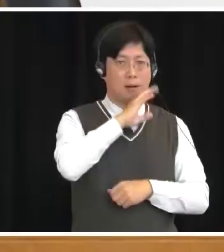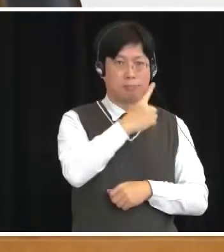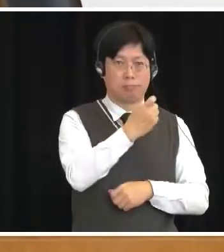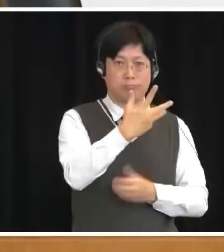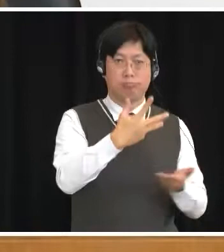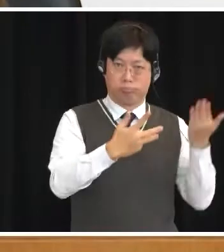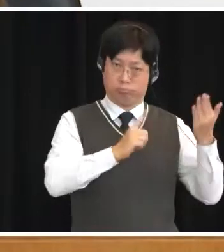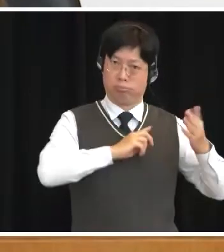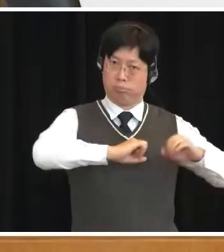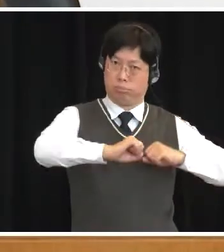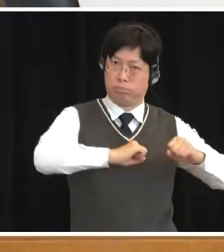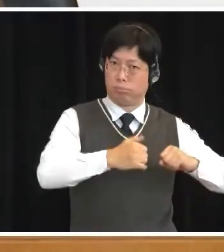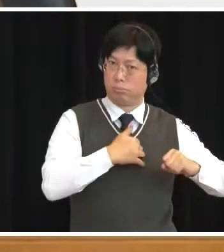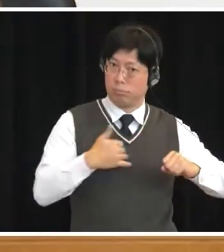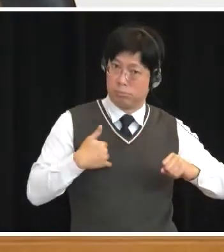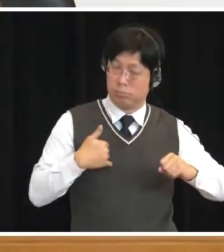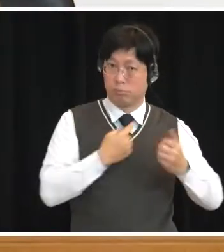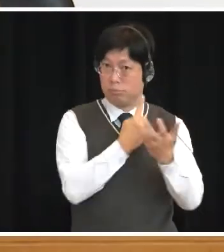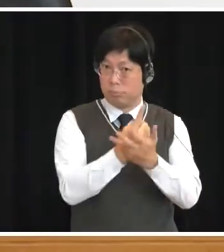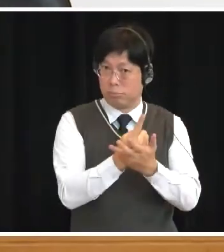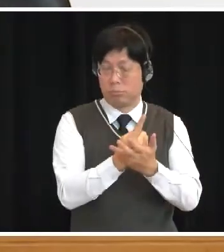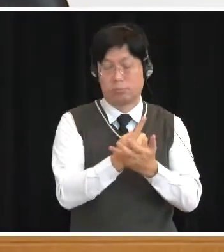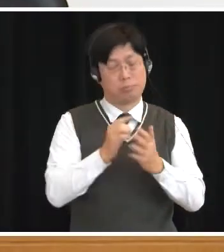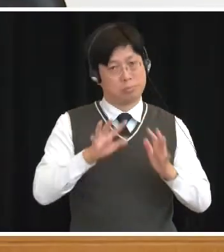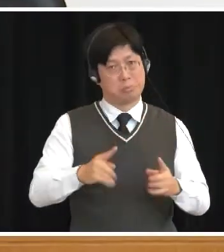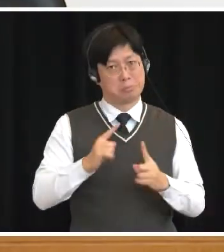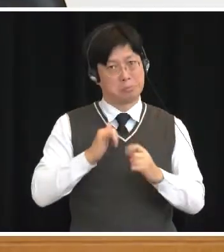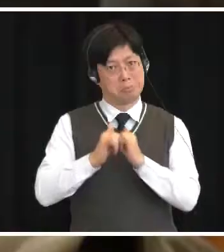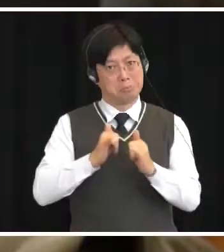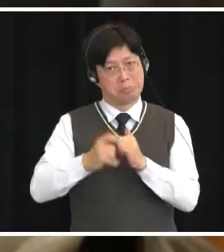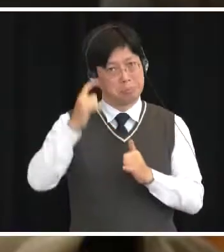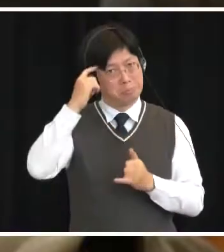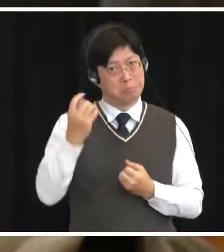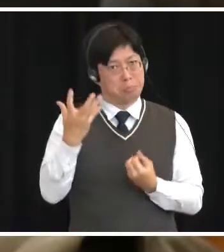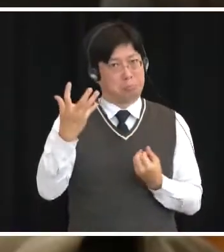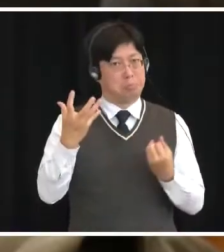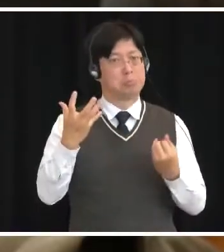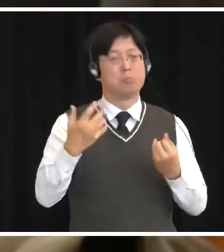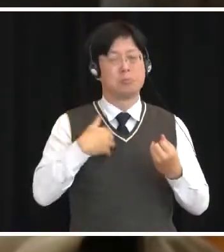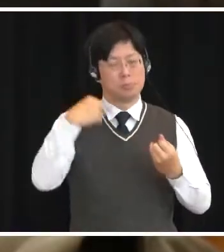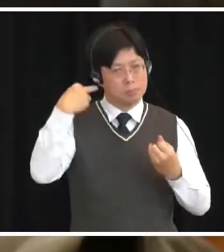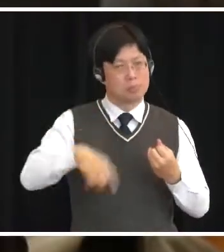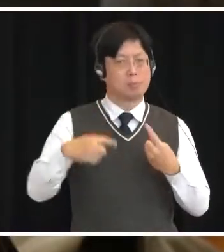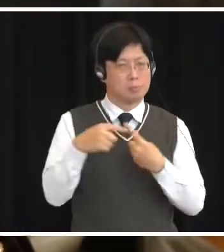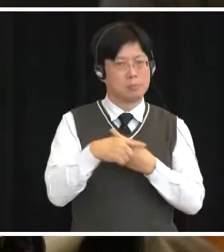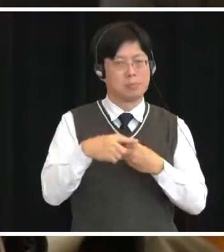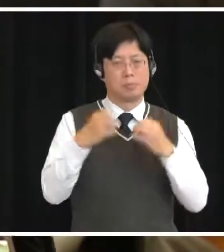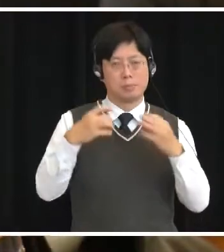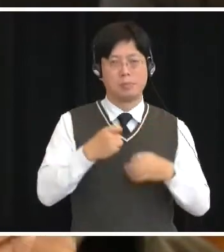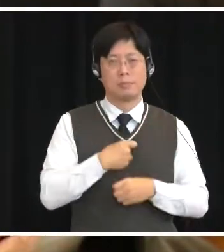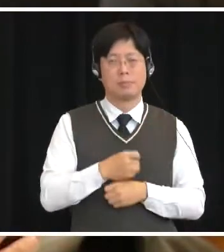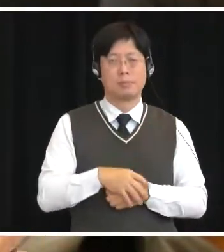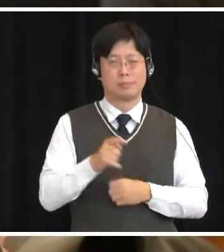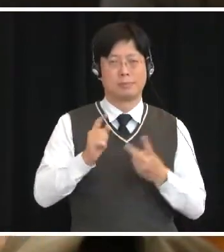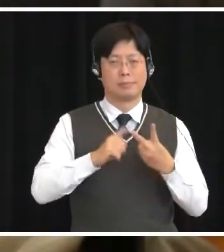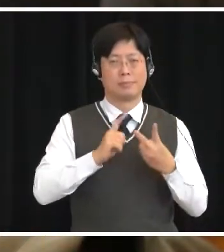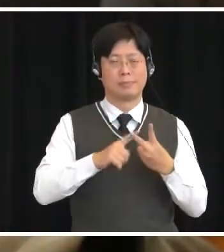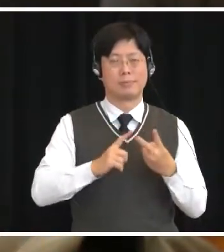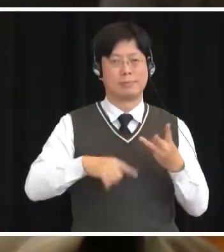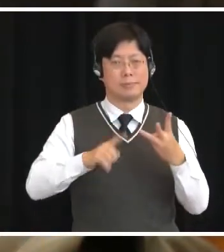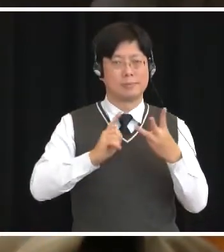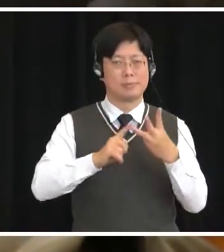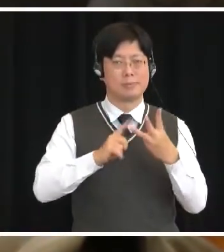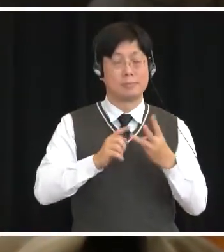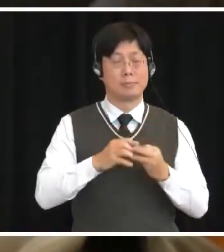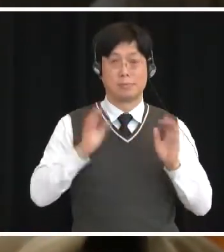the paternalist approach. When we view children, they cannot make decisions on their own, even when